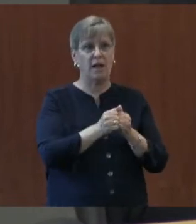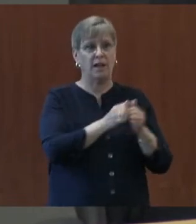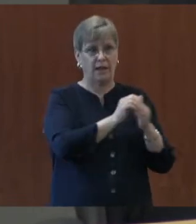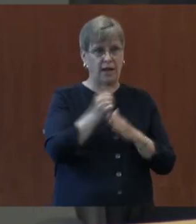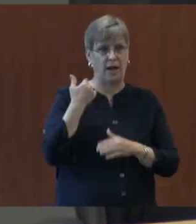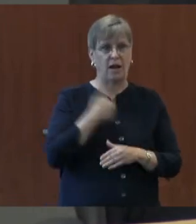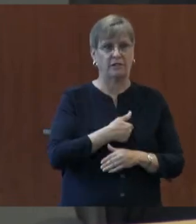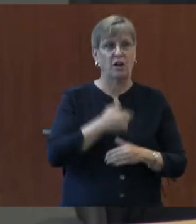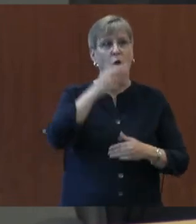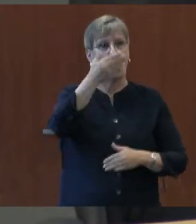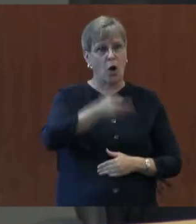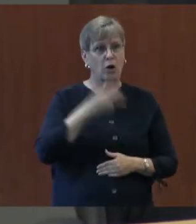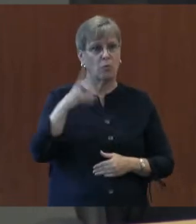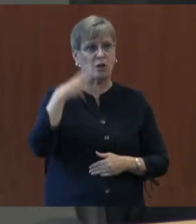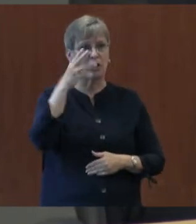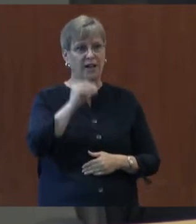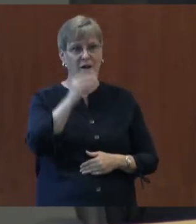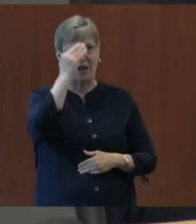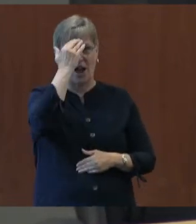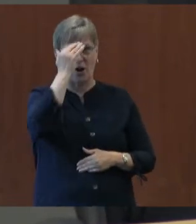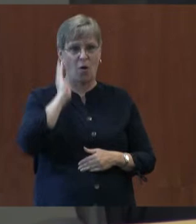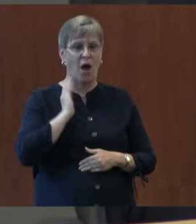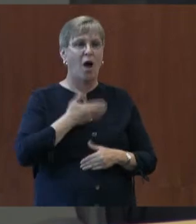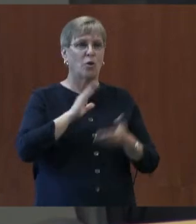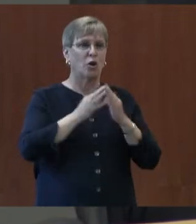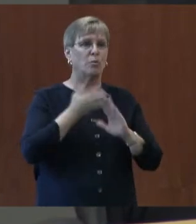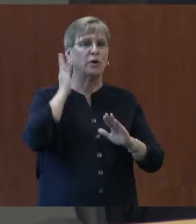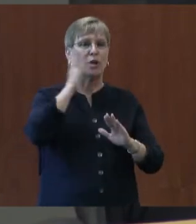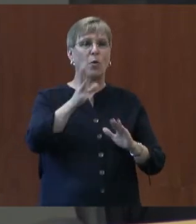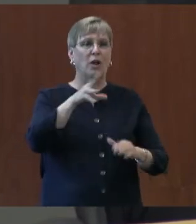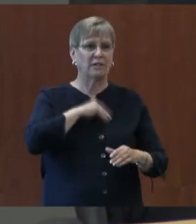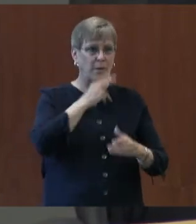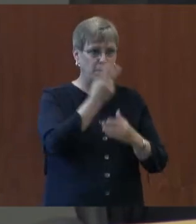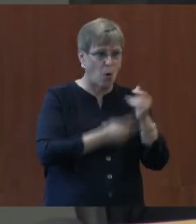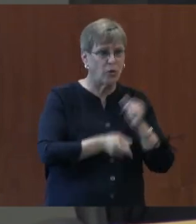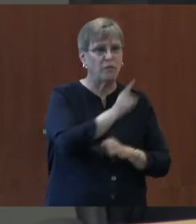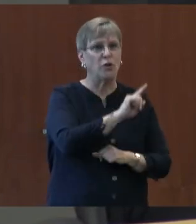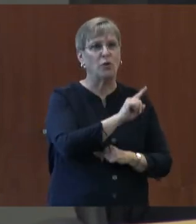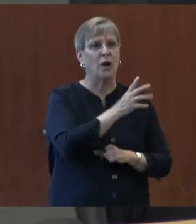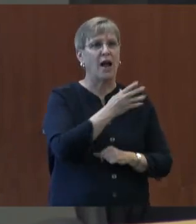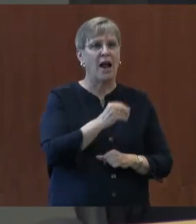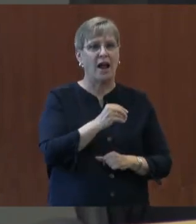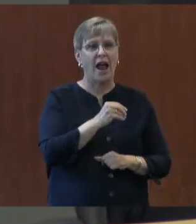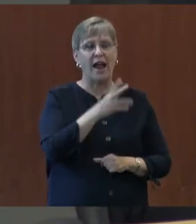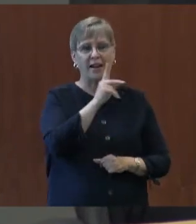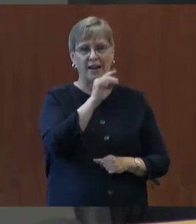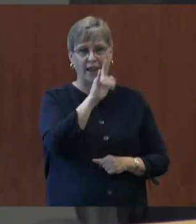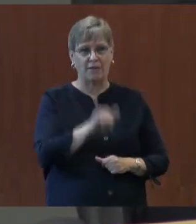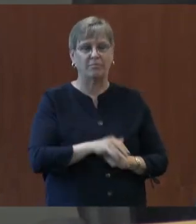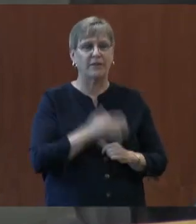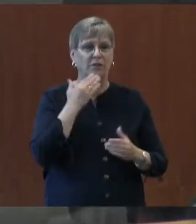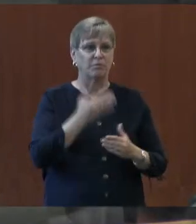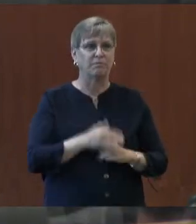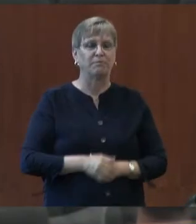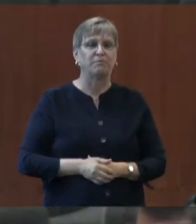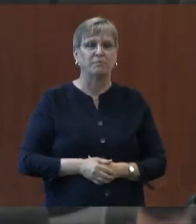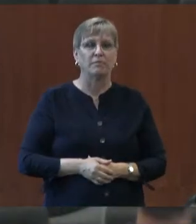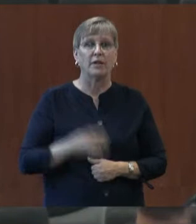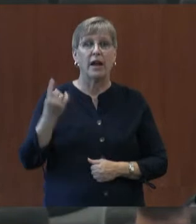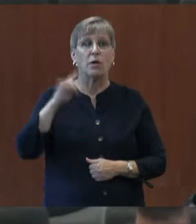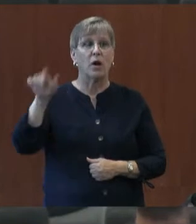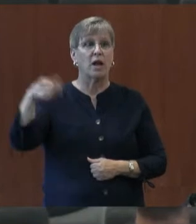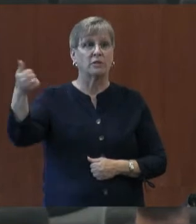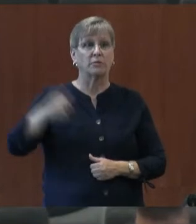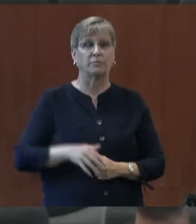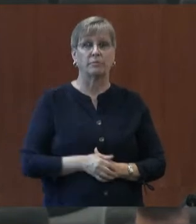Welcome to Washington County. I know our community will embrace both you and Kelly. Thank you. Anyone